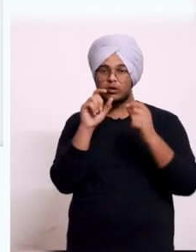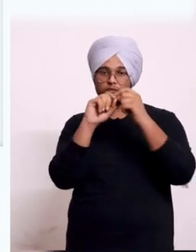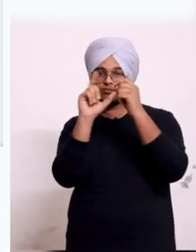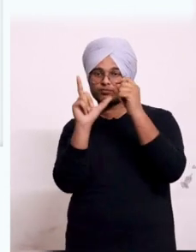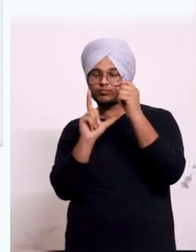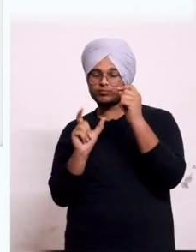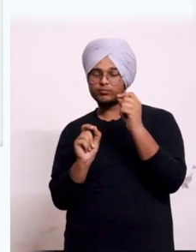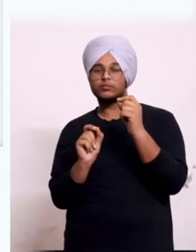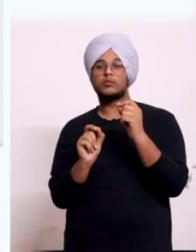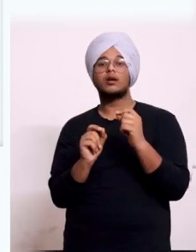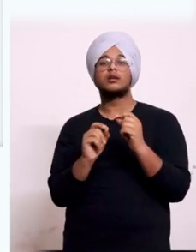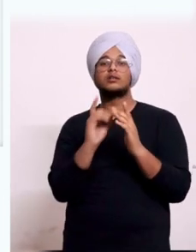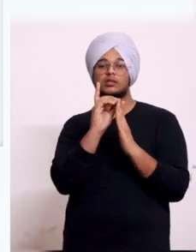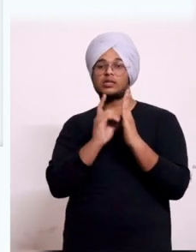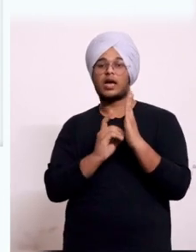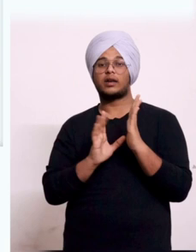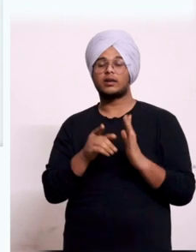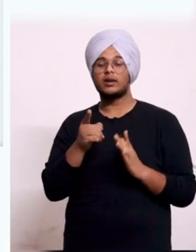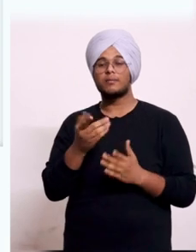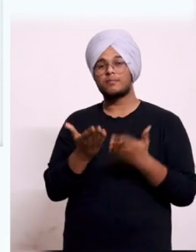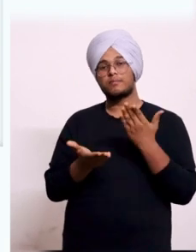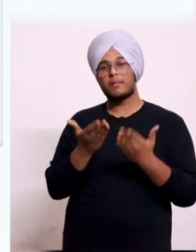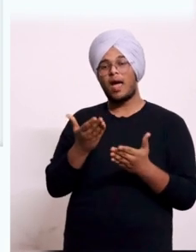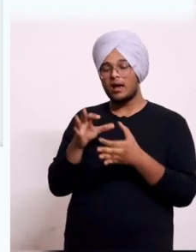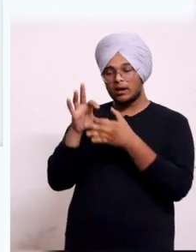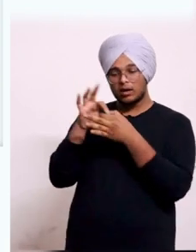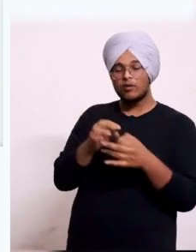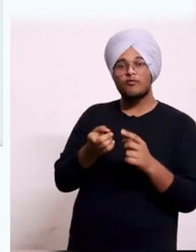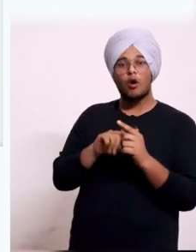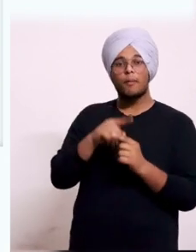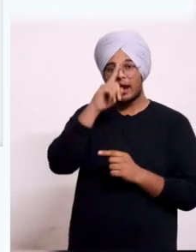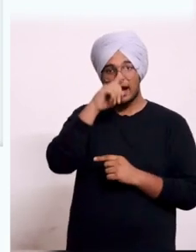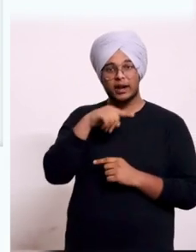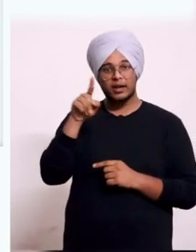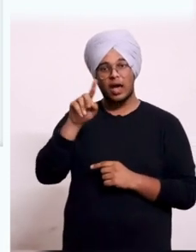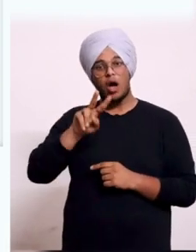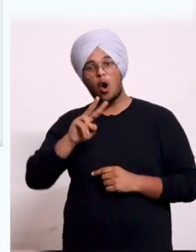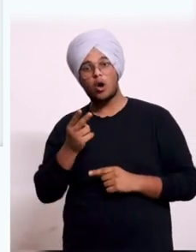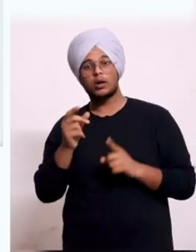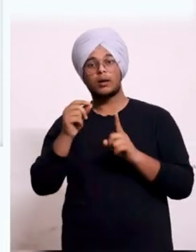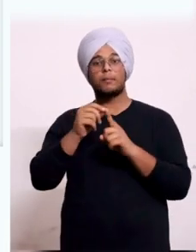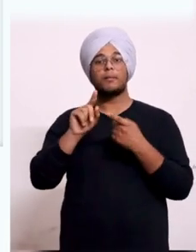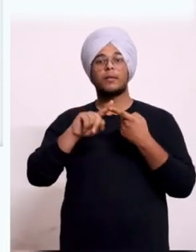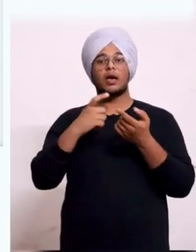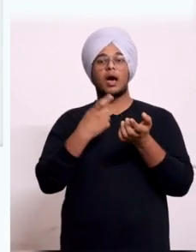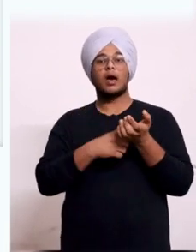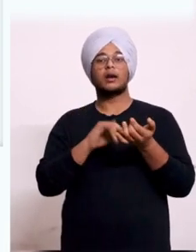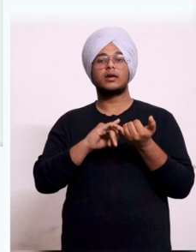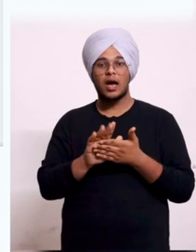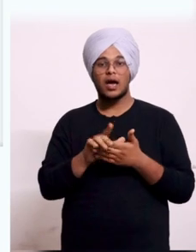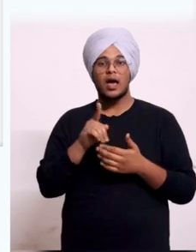commonly as mango-shaped patterns. They may originate from India or from